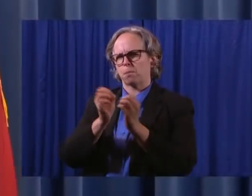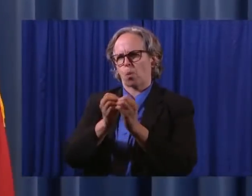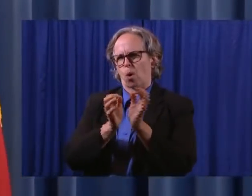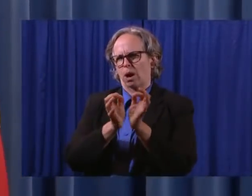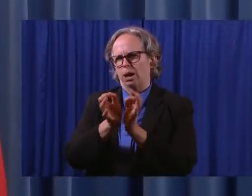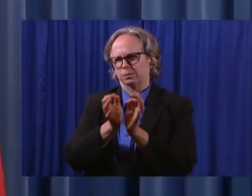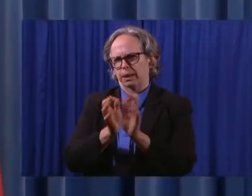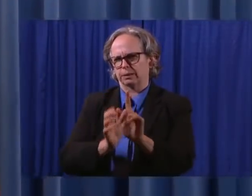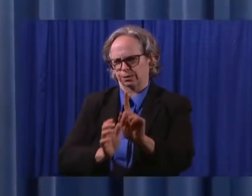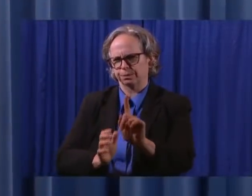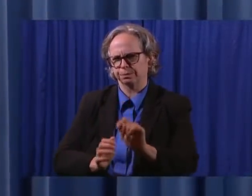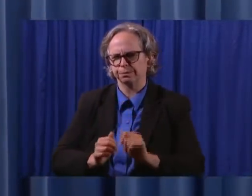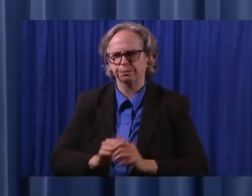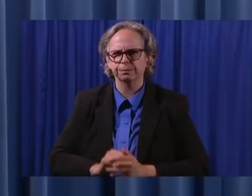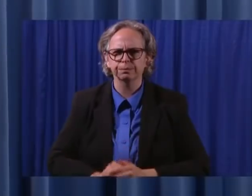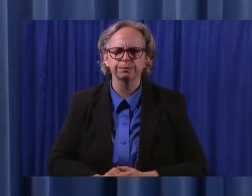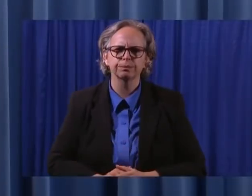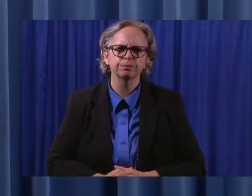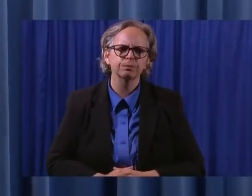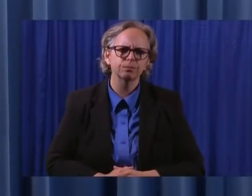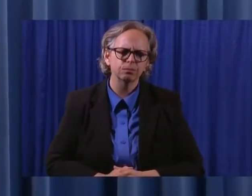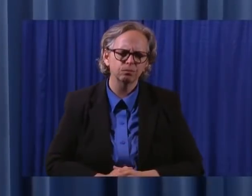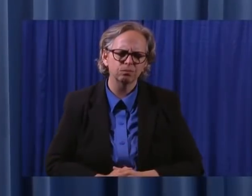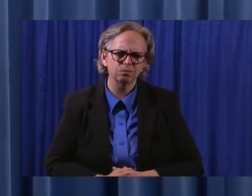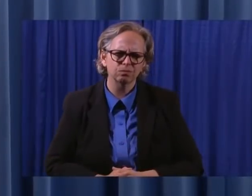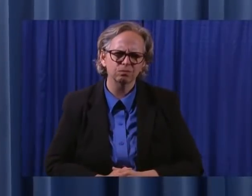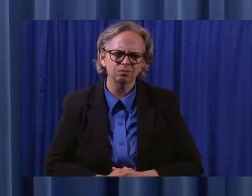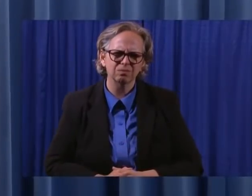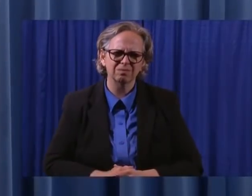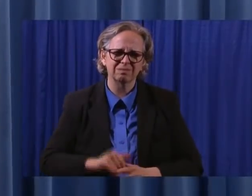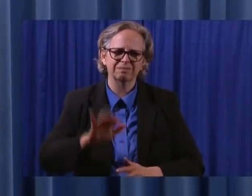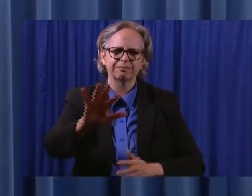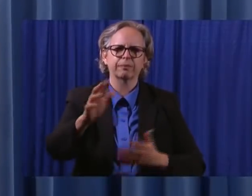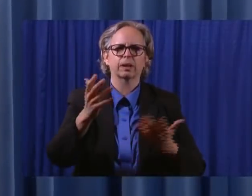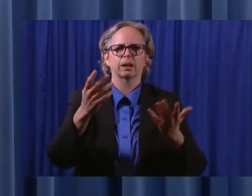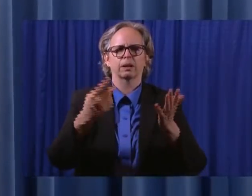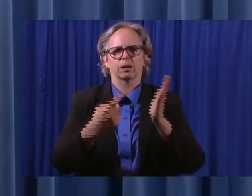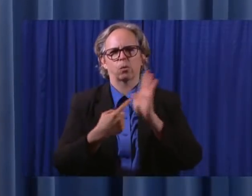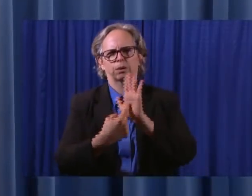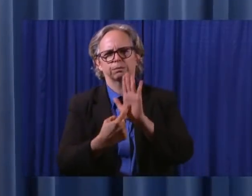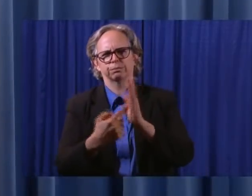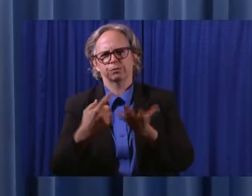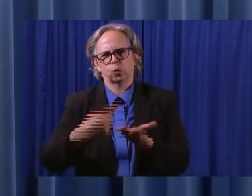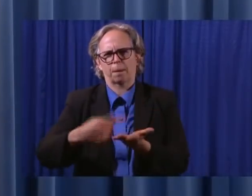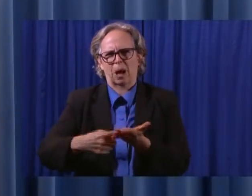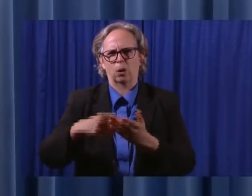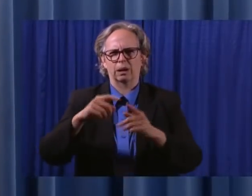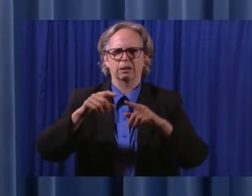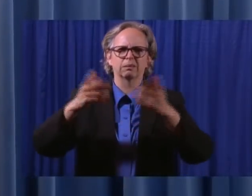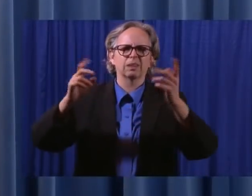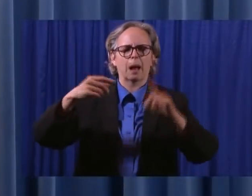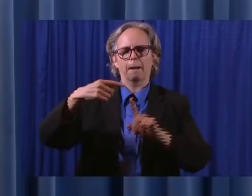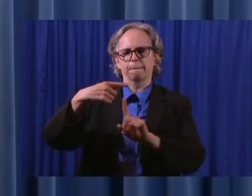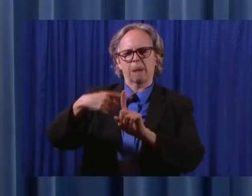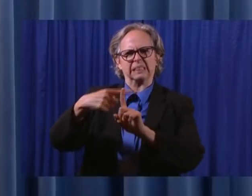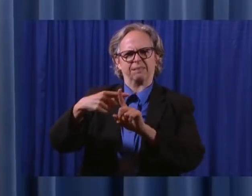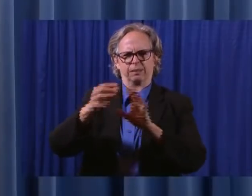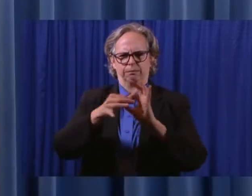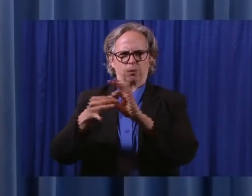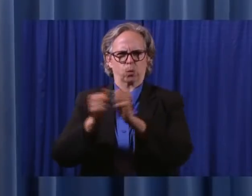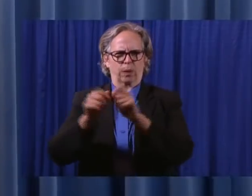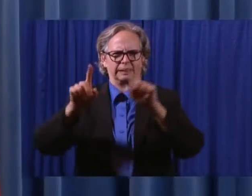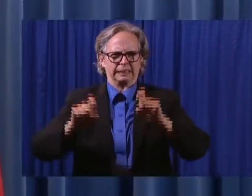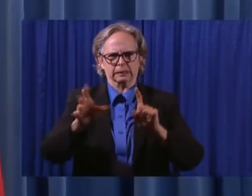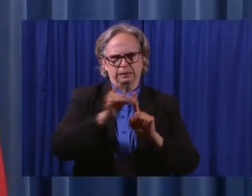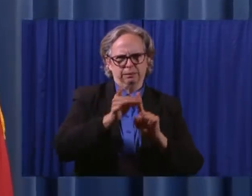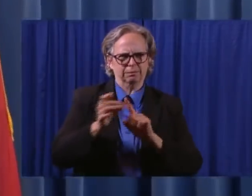Let me turn to the total testing slide, positivity slide. This is